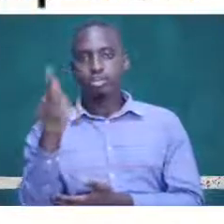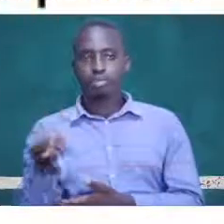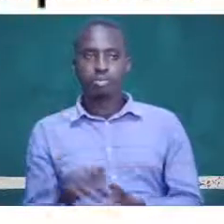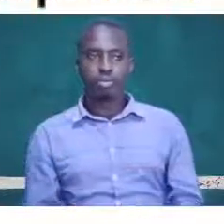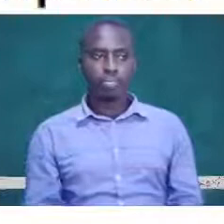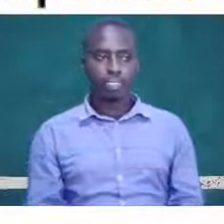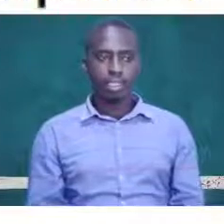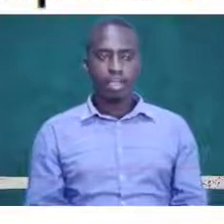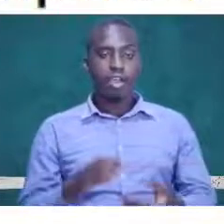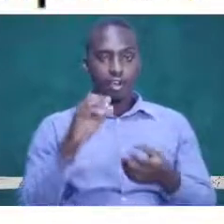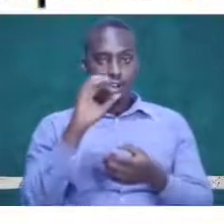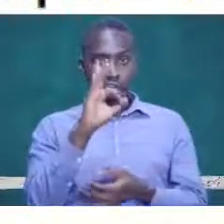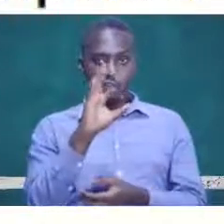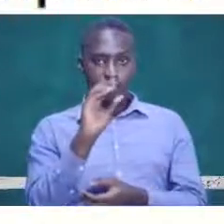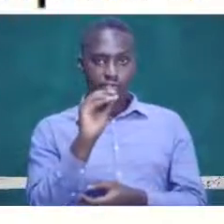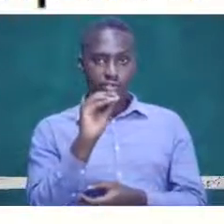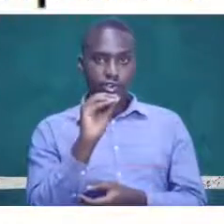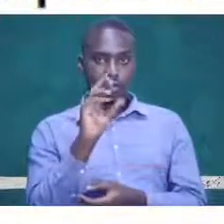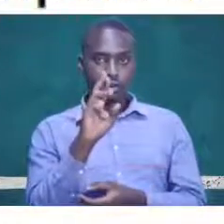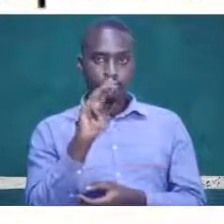of getting accelerator principle,